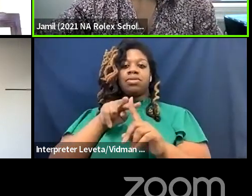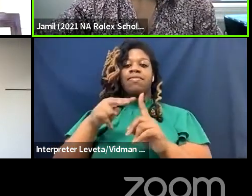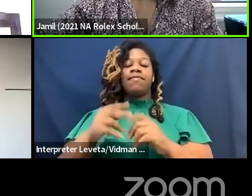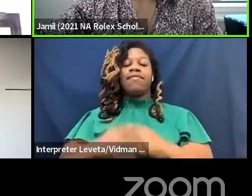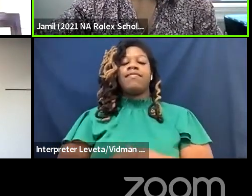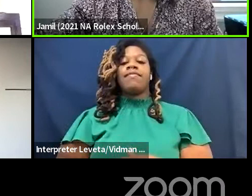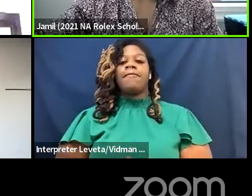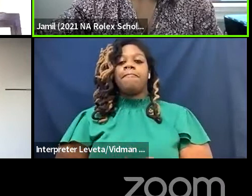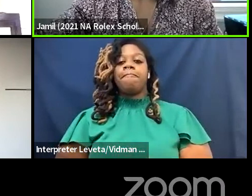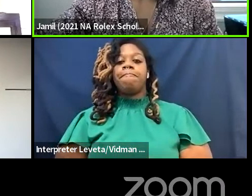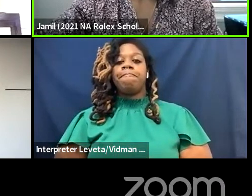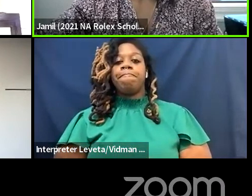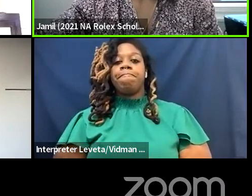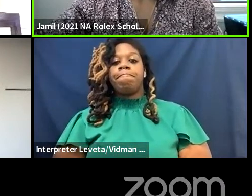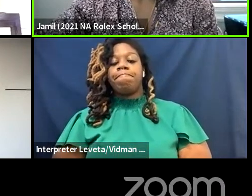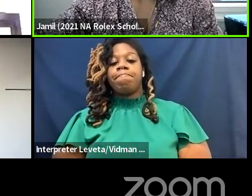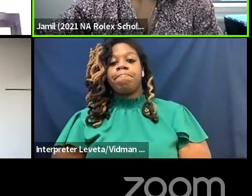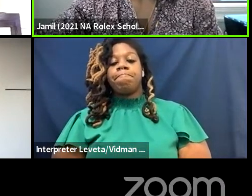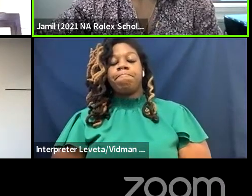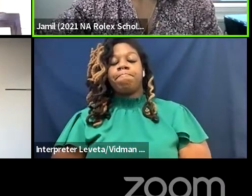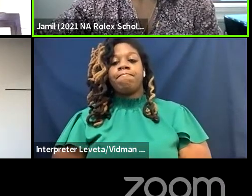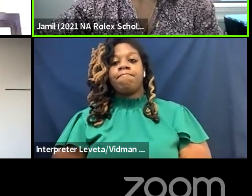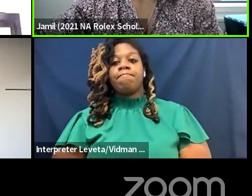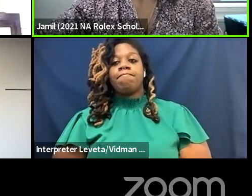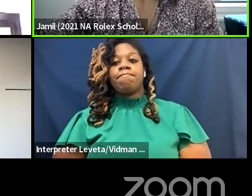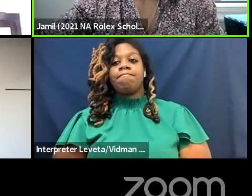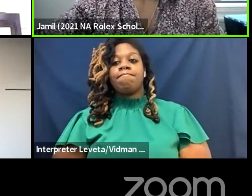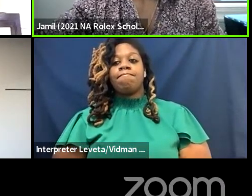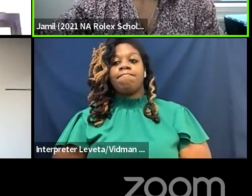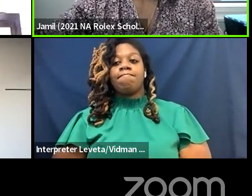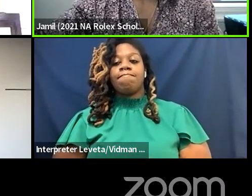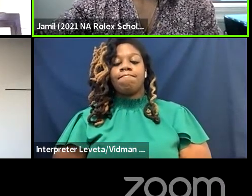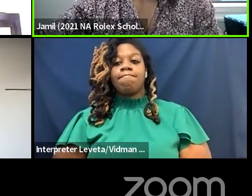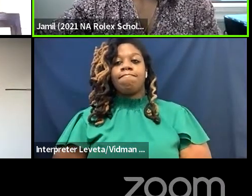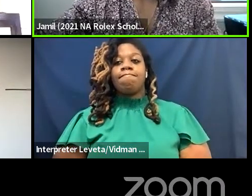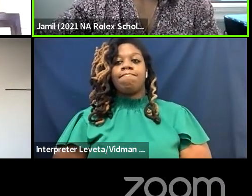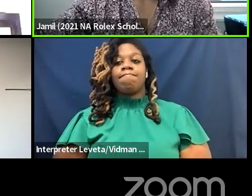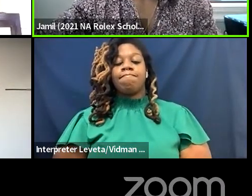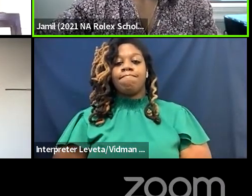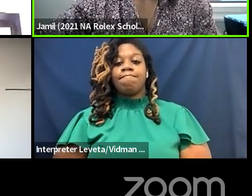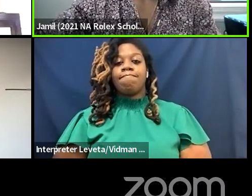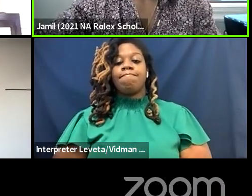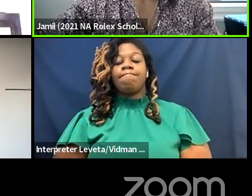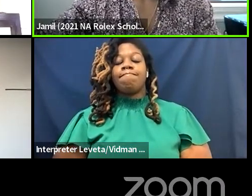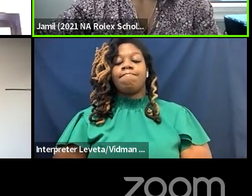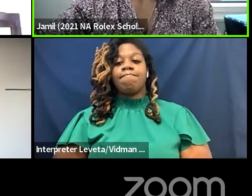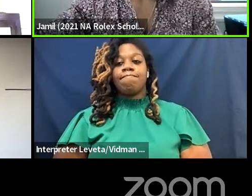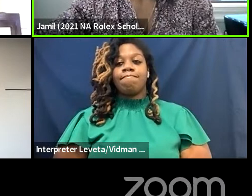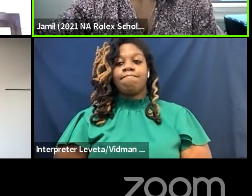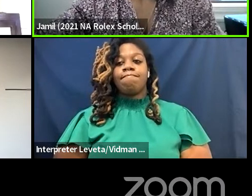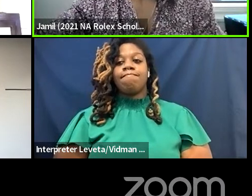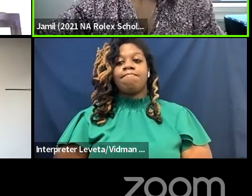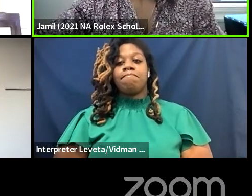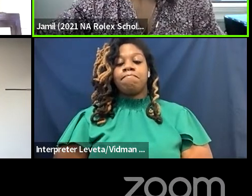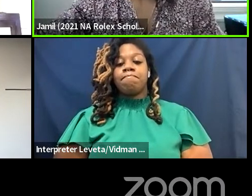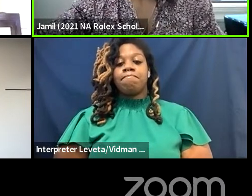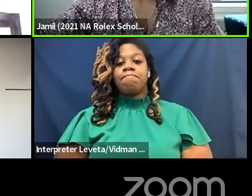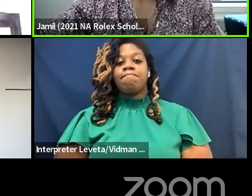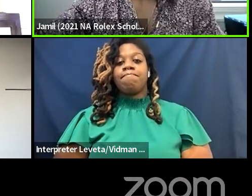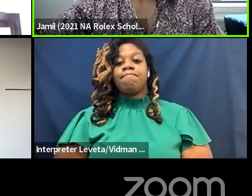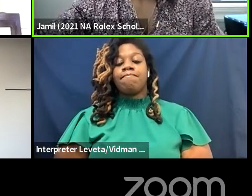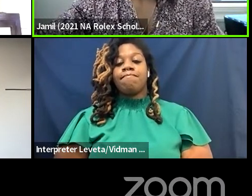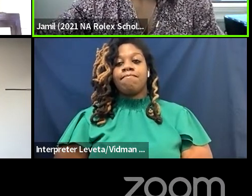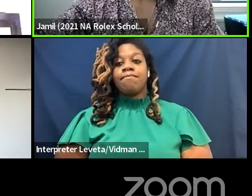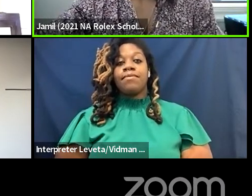on a daily basis. It's kind of hard for them to figure that out, hard for them to wrap their head around.